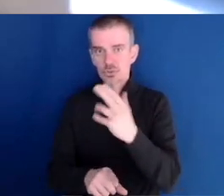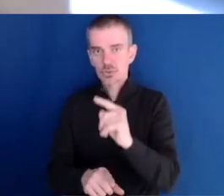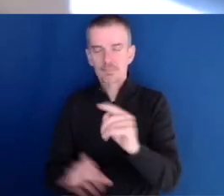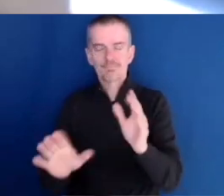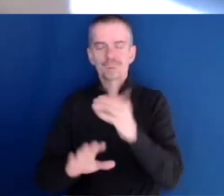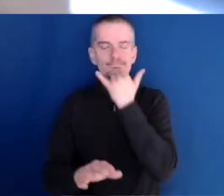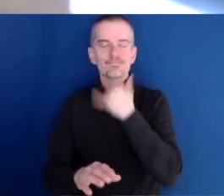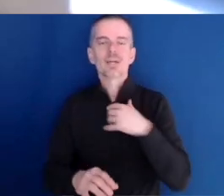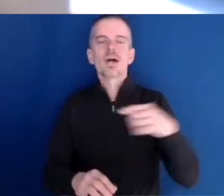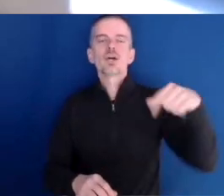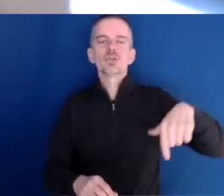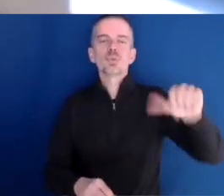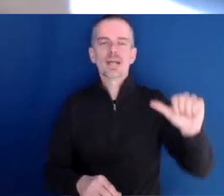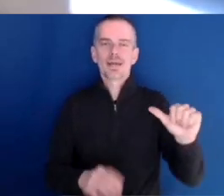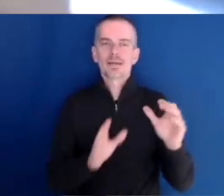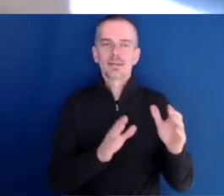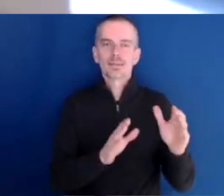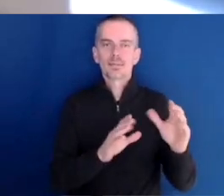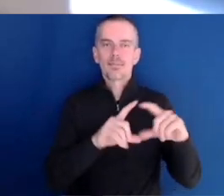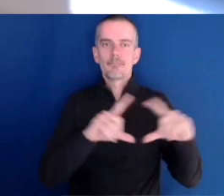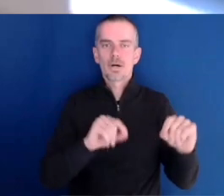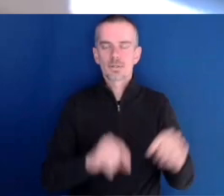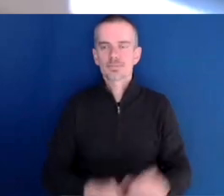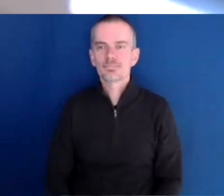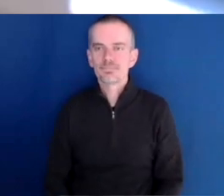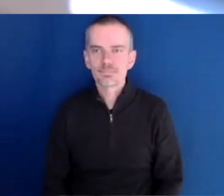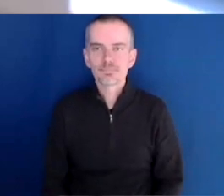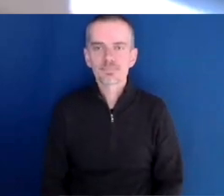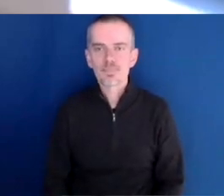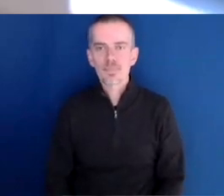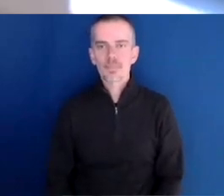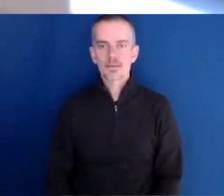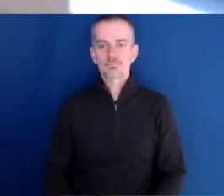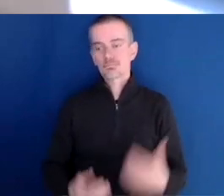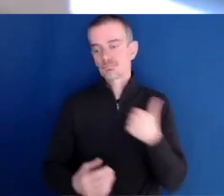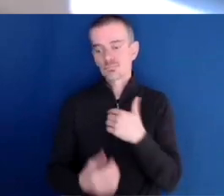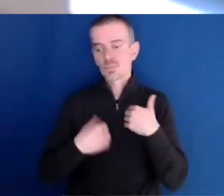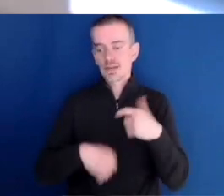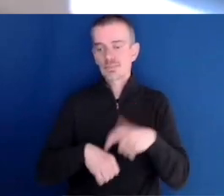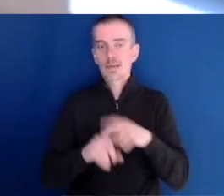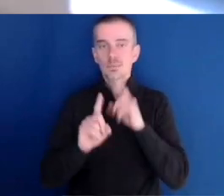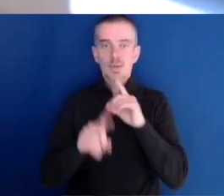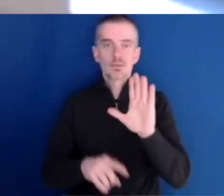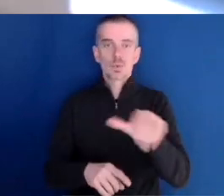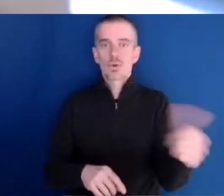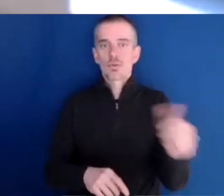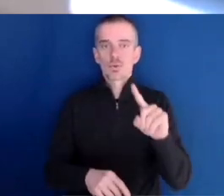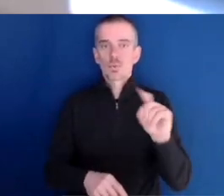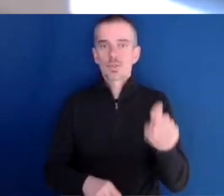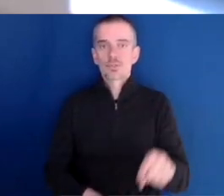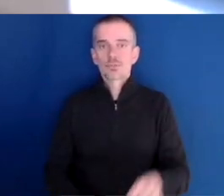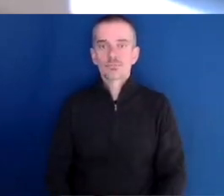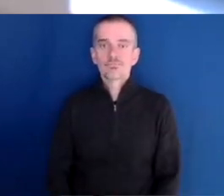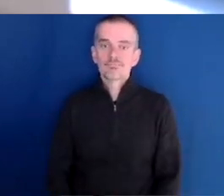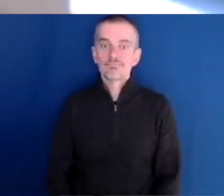question and answer box, too. So we have some time here to answer any other questions